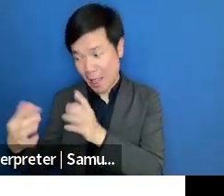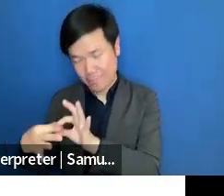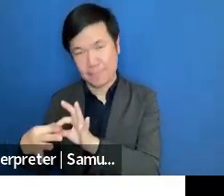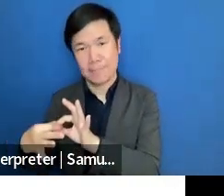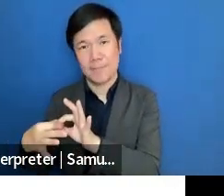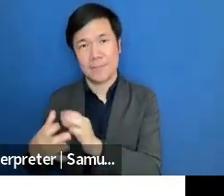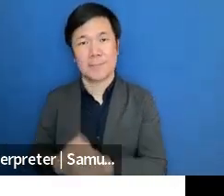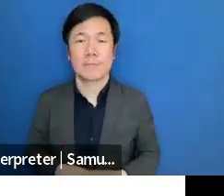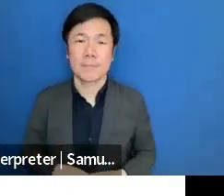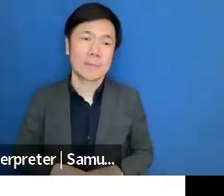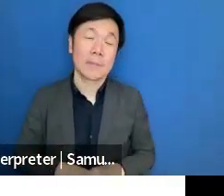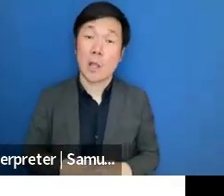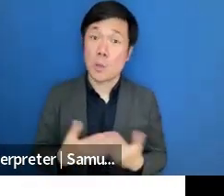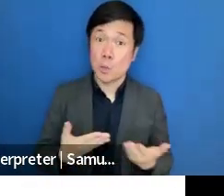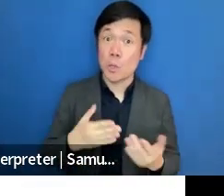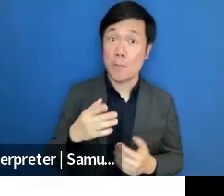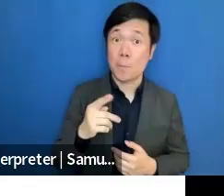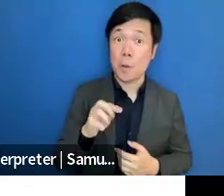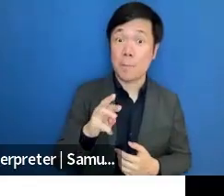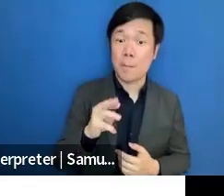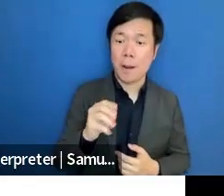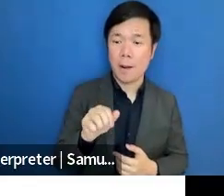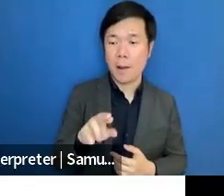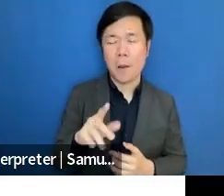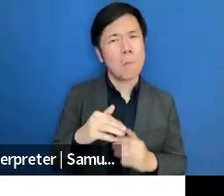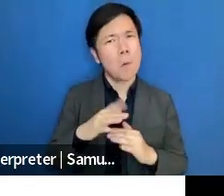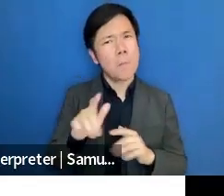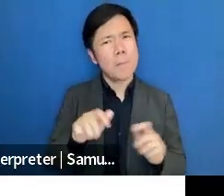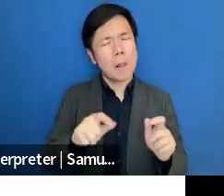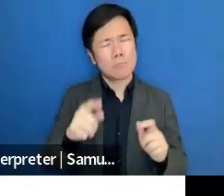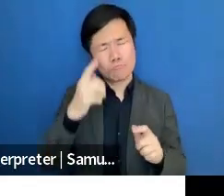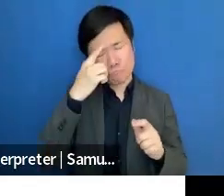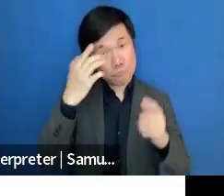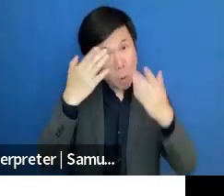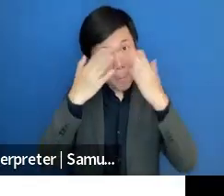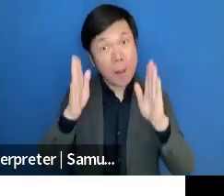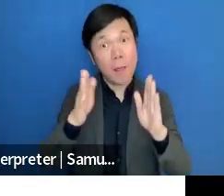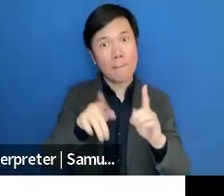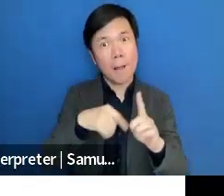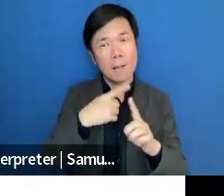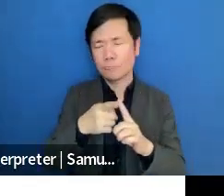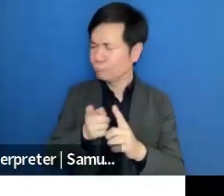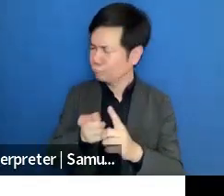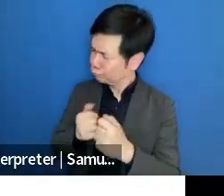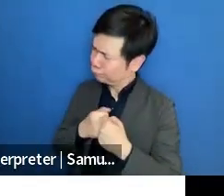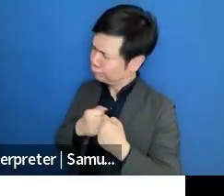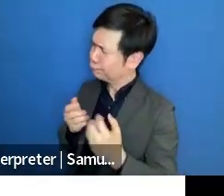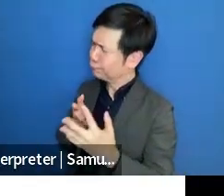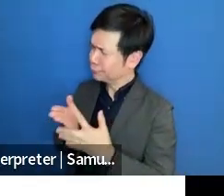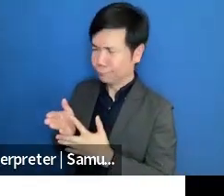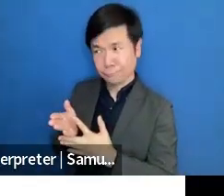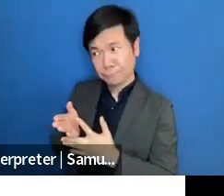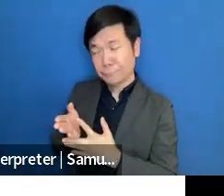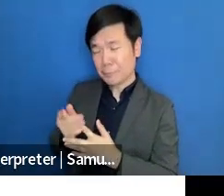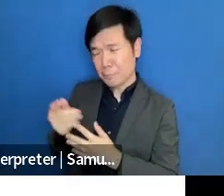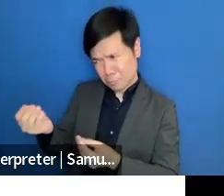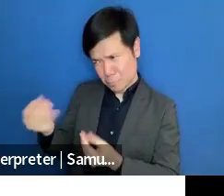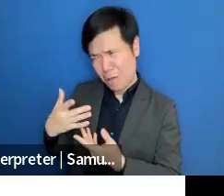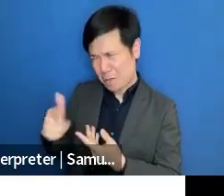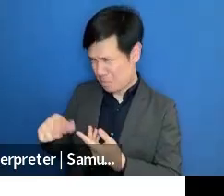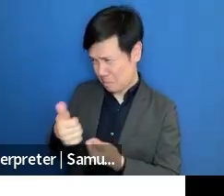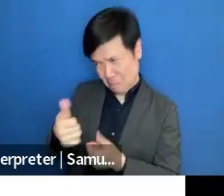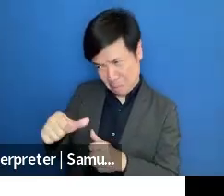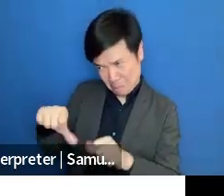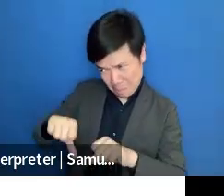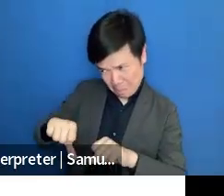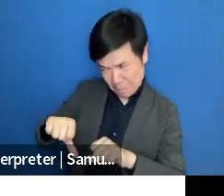PMER requires a supportive culture of openness and transparency, including honesty about what is not working. Participatory